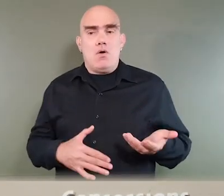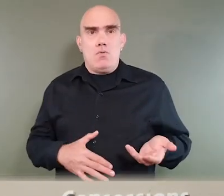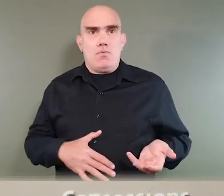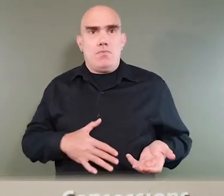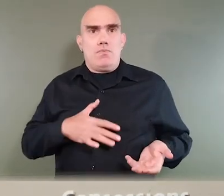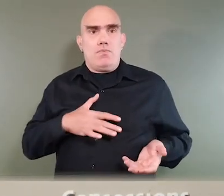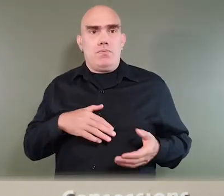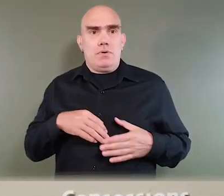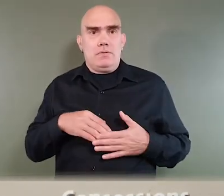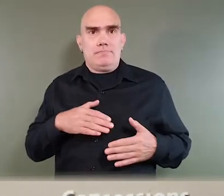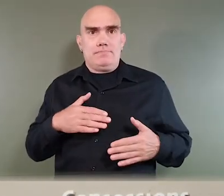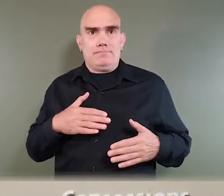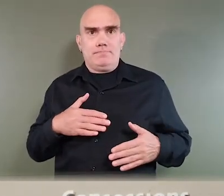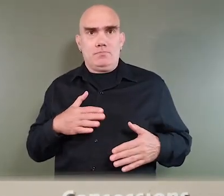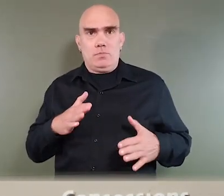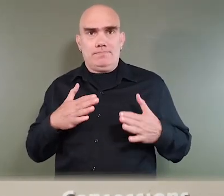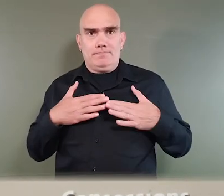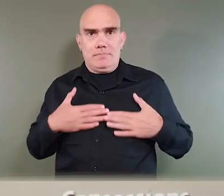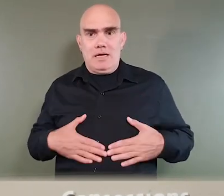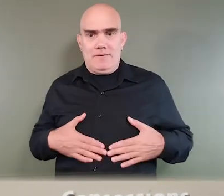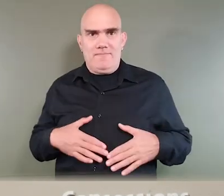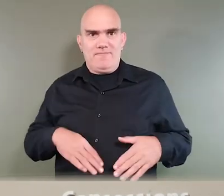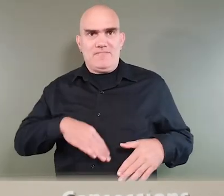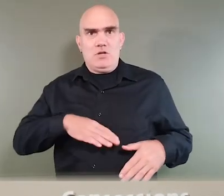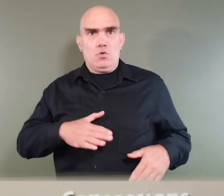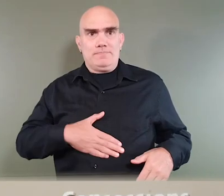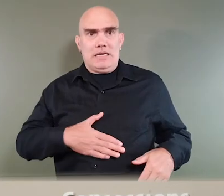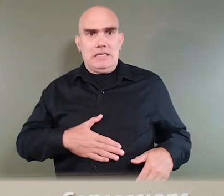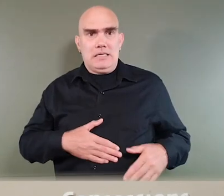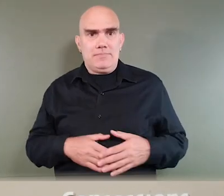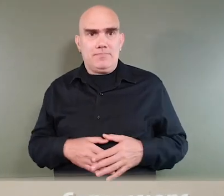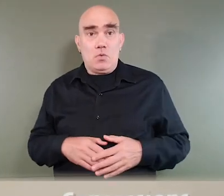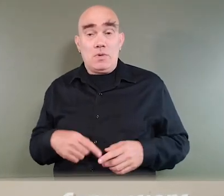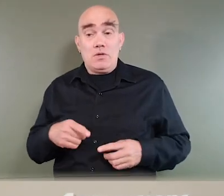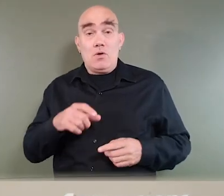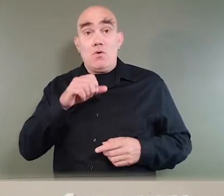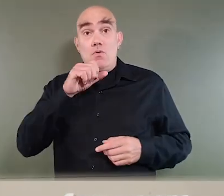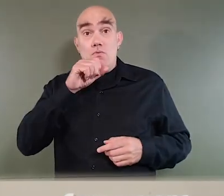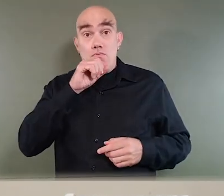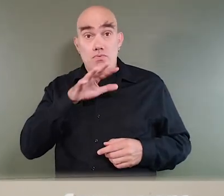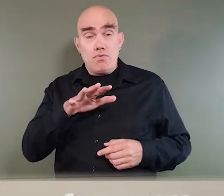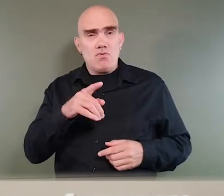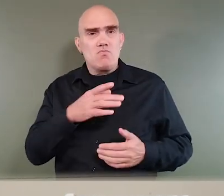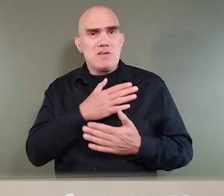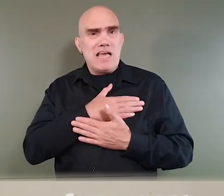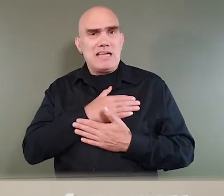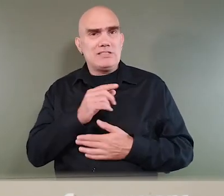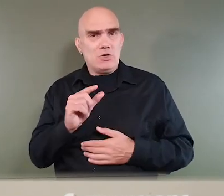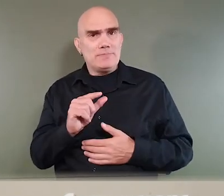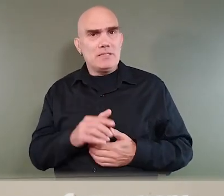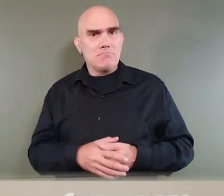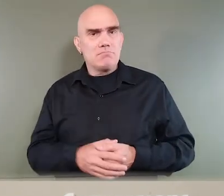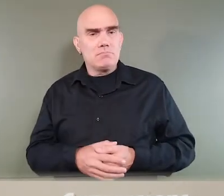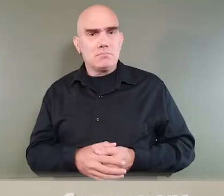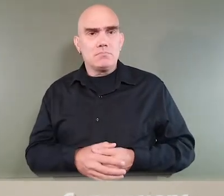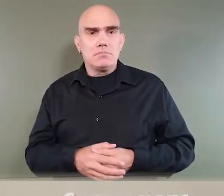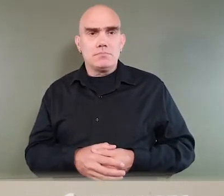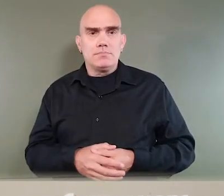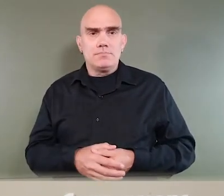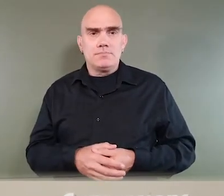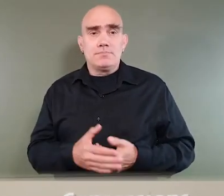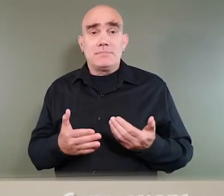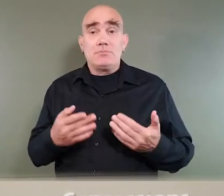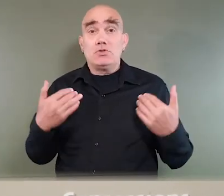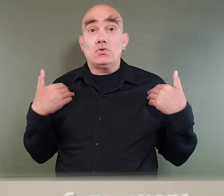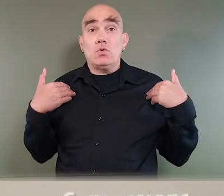filling the belly. And as you exhale, you relax a little. Maybe the shoulders start to drop away